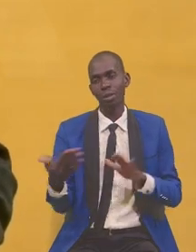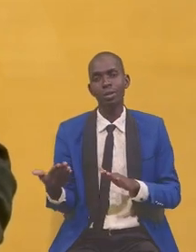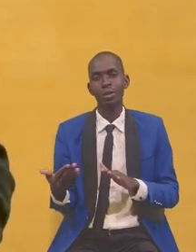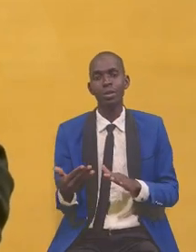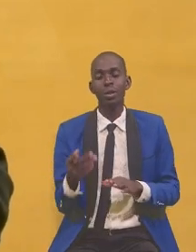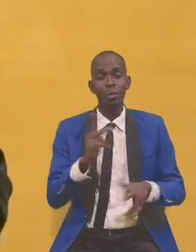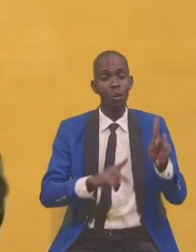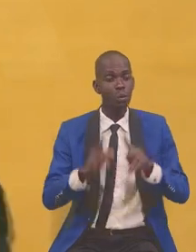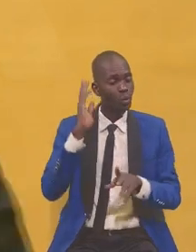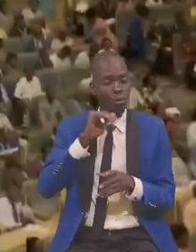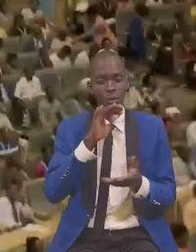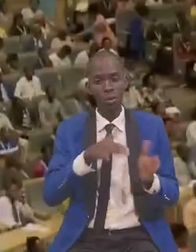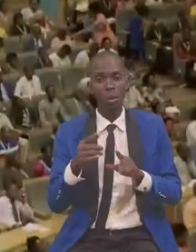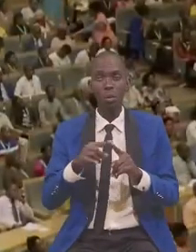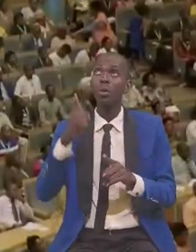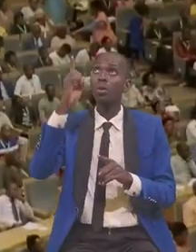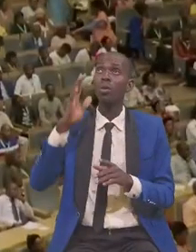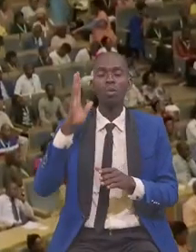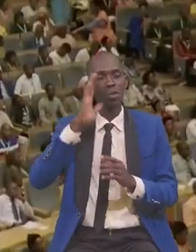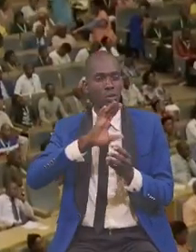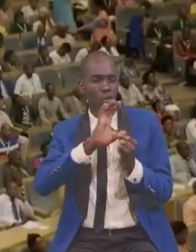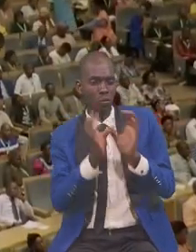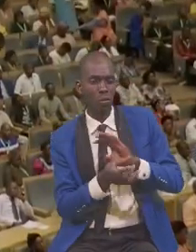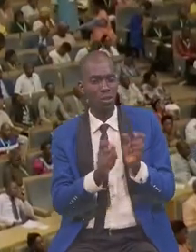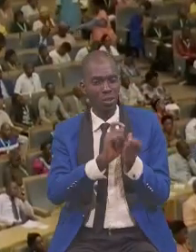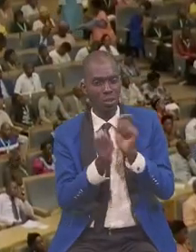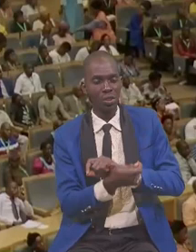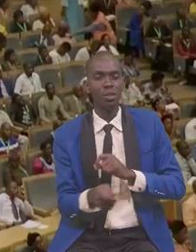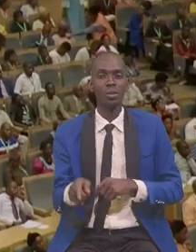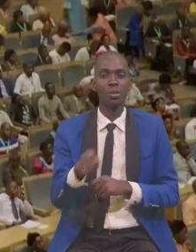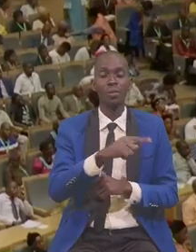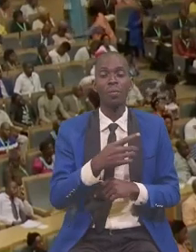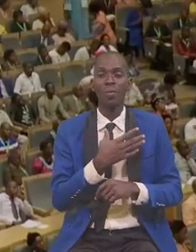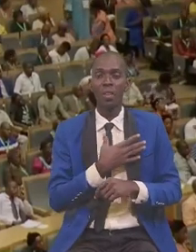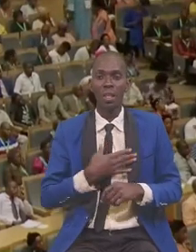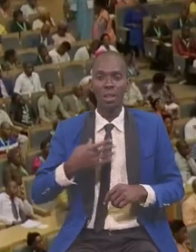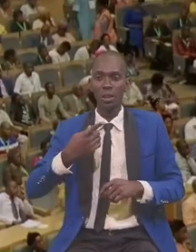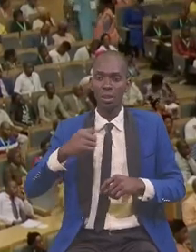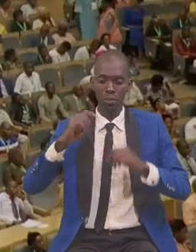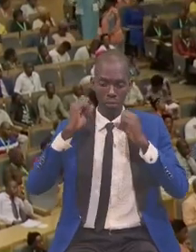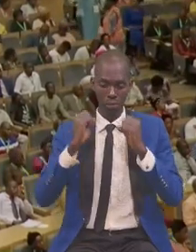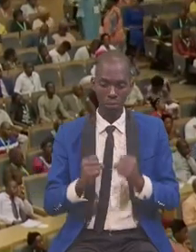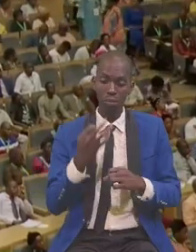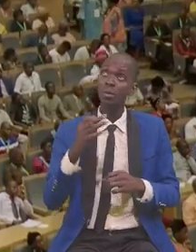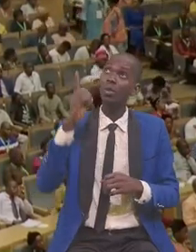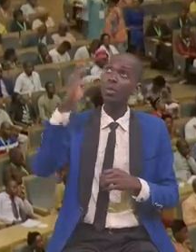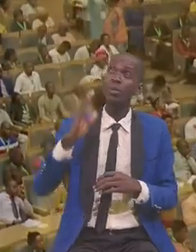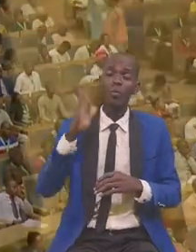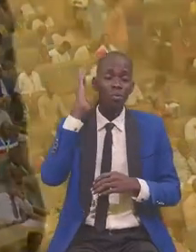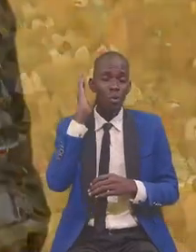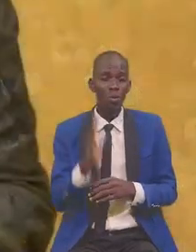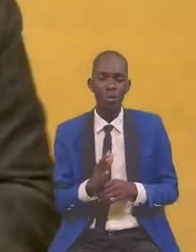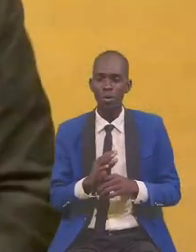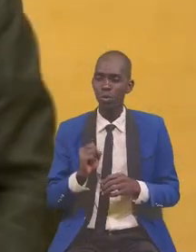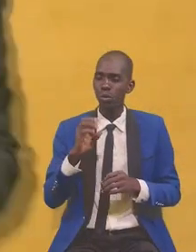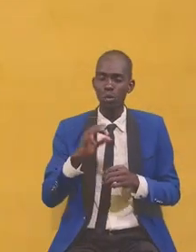God will convert them. God will turn them around, and the power of God will so take